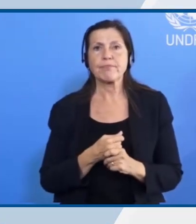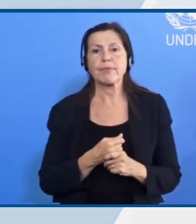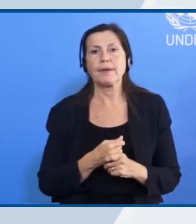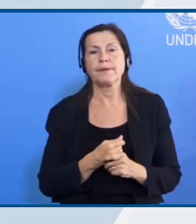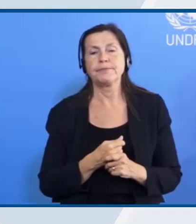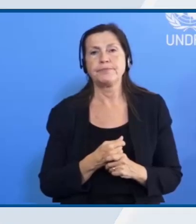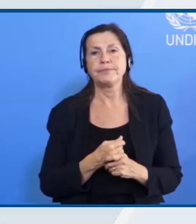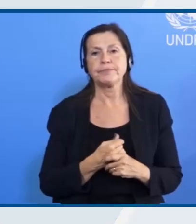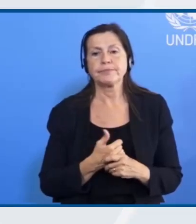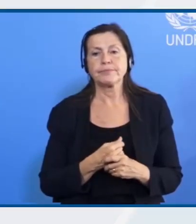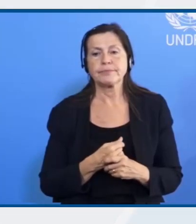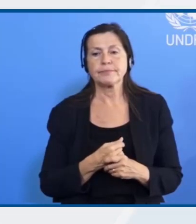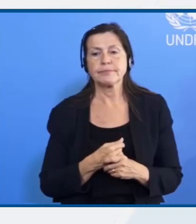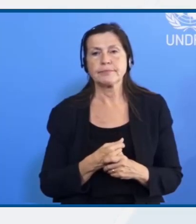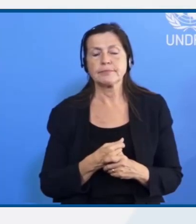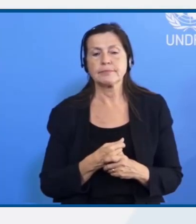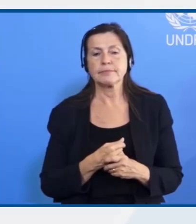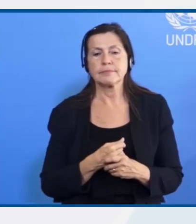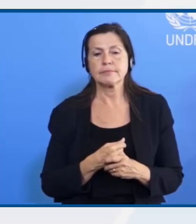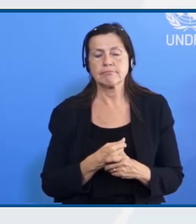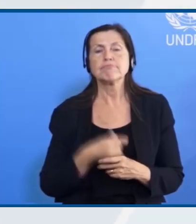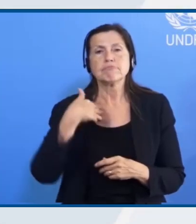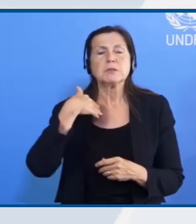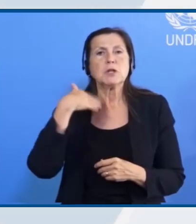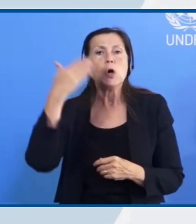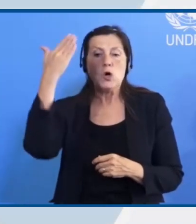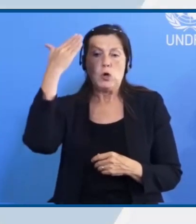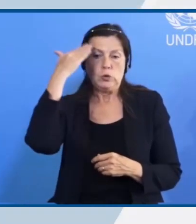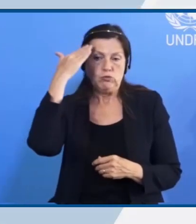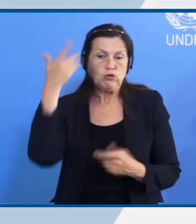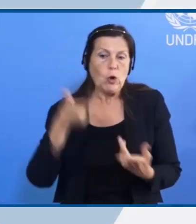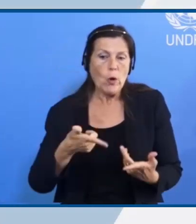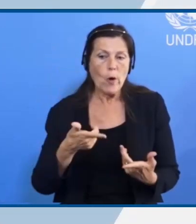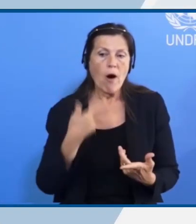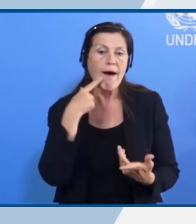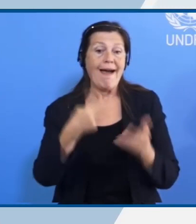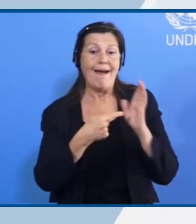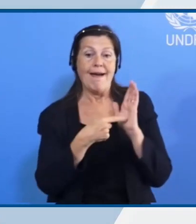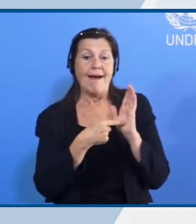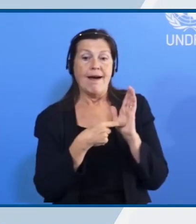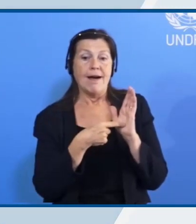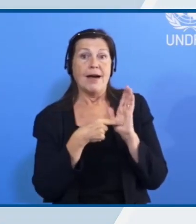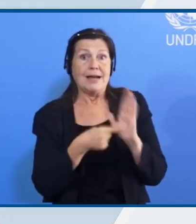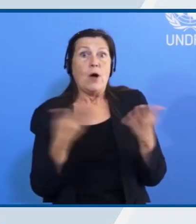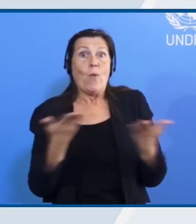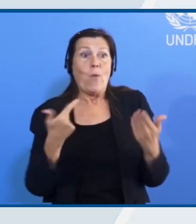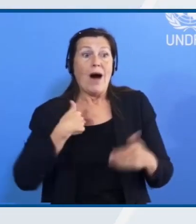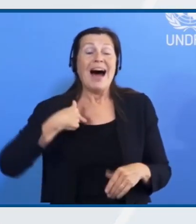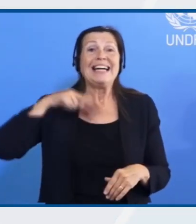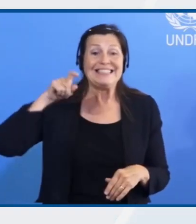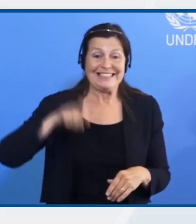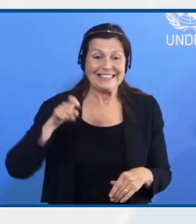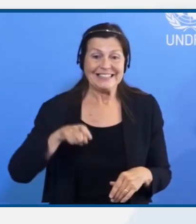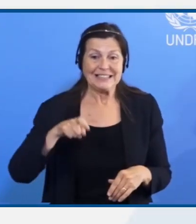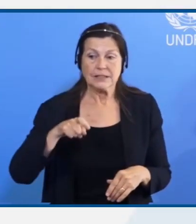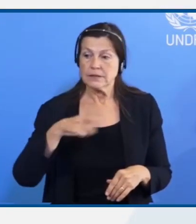We also know that this is the urbanization century. We tend to say that, isn't it? Particularly in the Global South. And therefore,